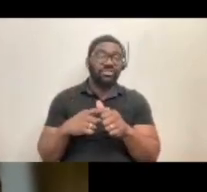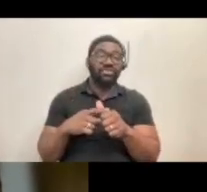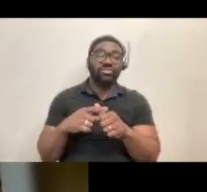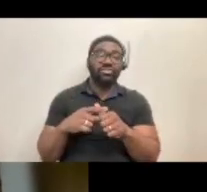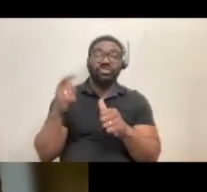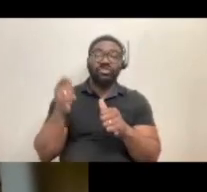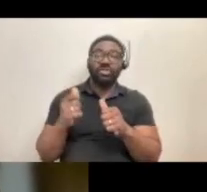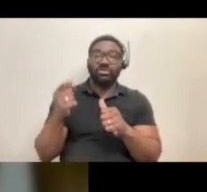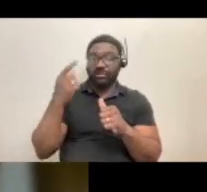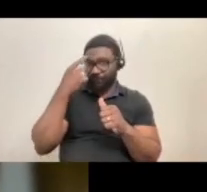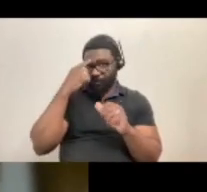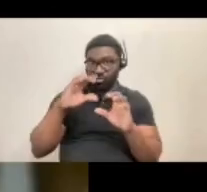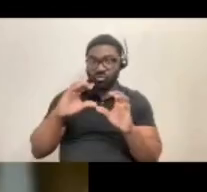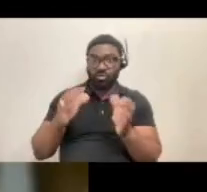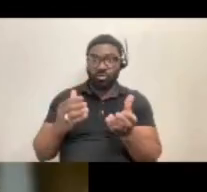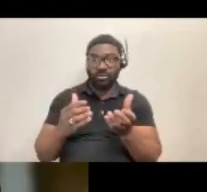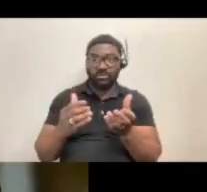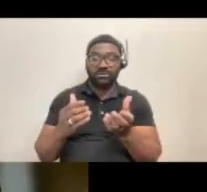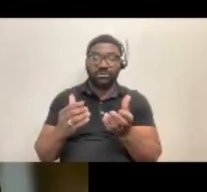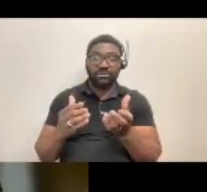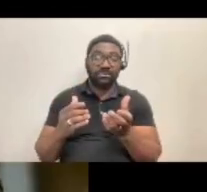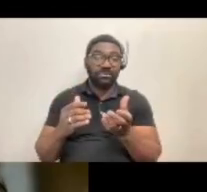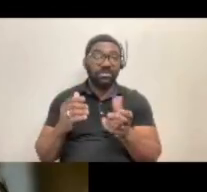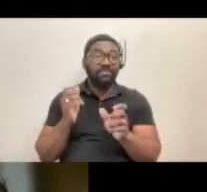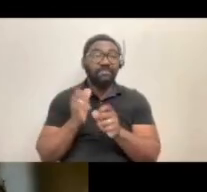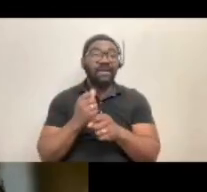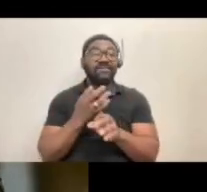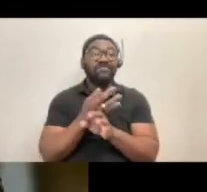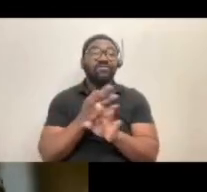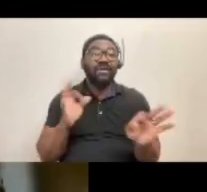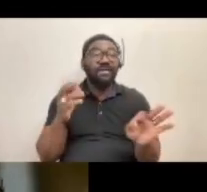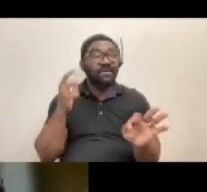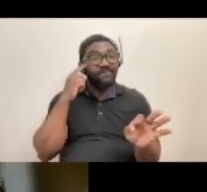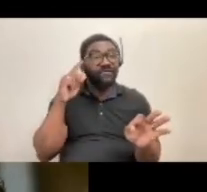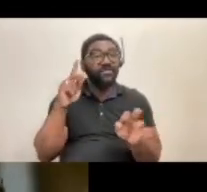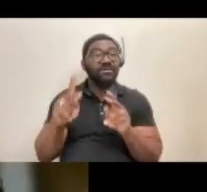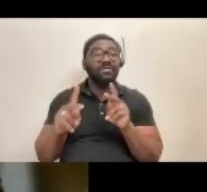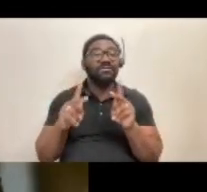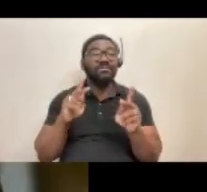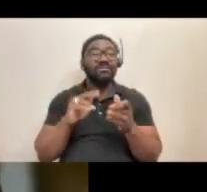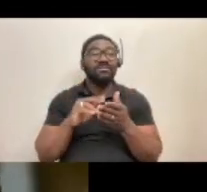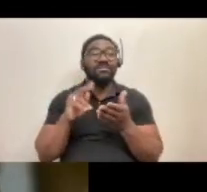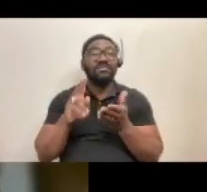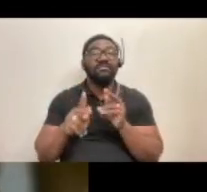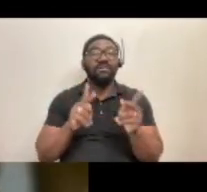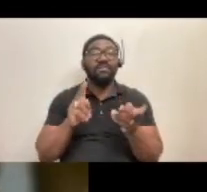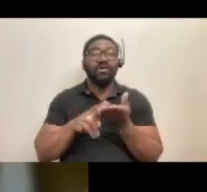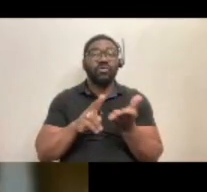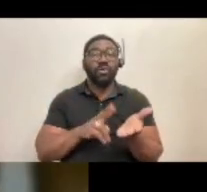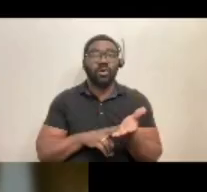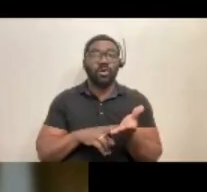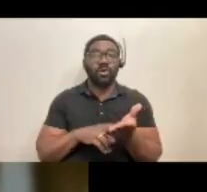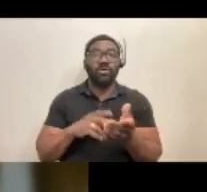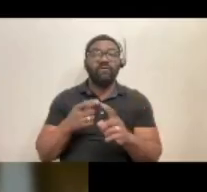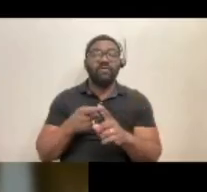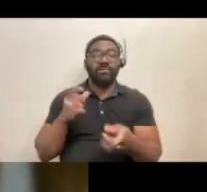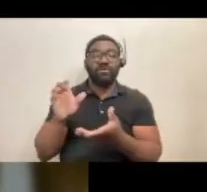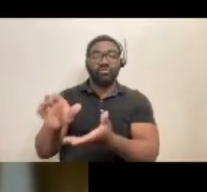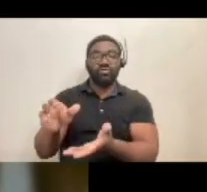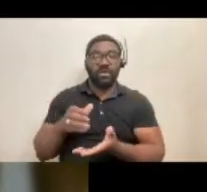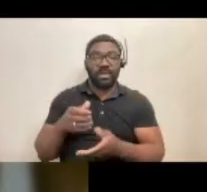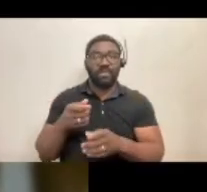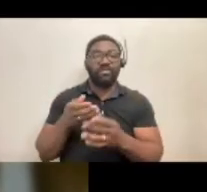for the courses, which made them free for enrollees, did actually come from a grant that the community colleges